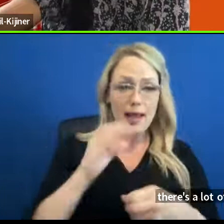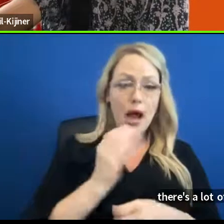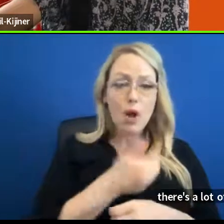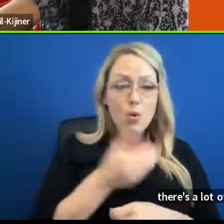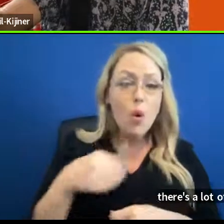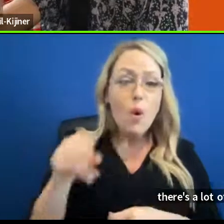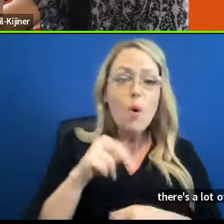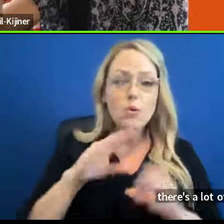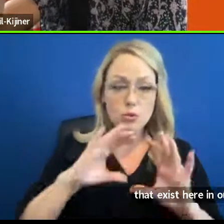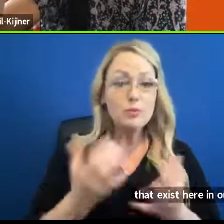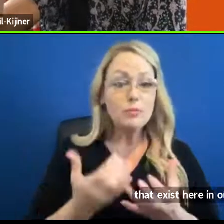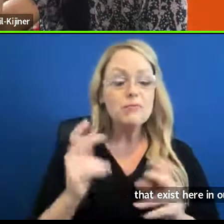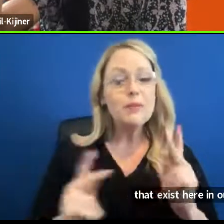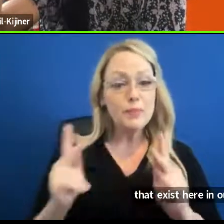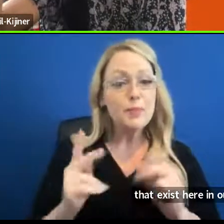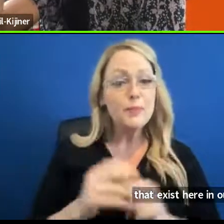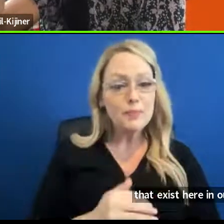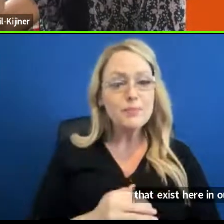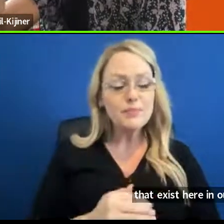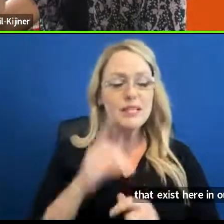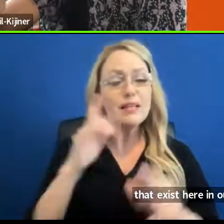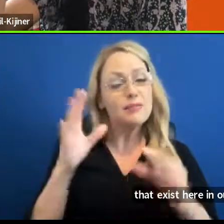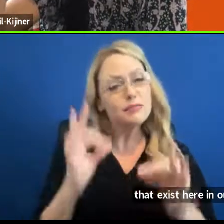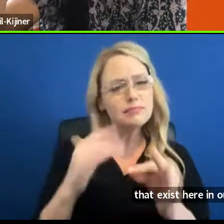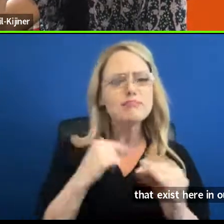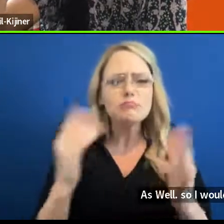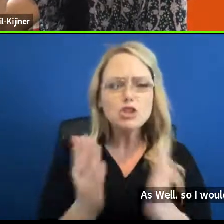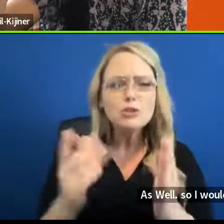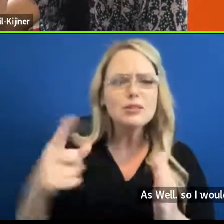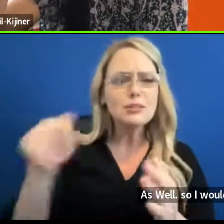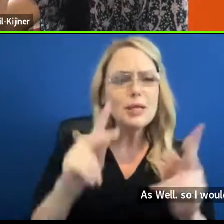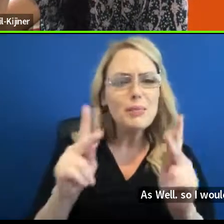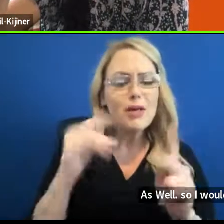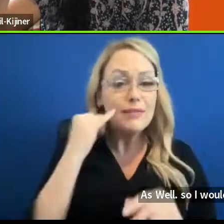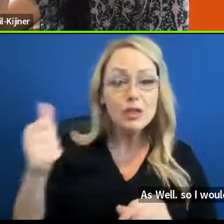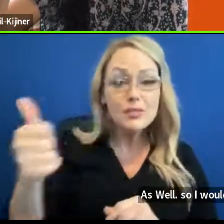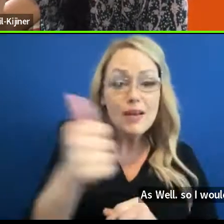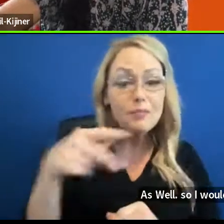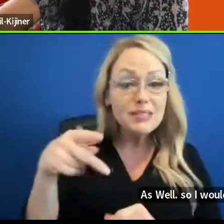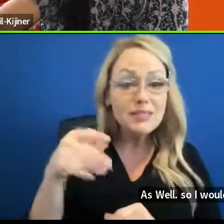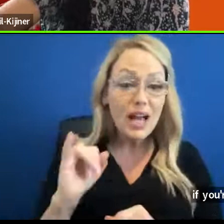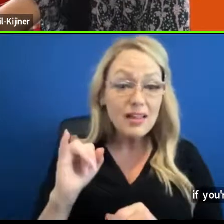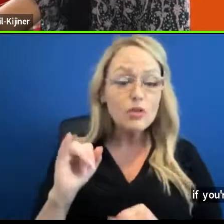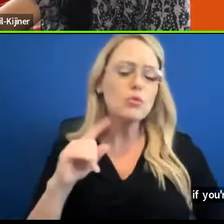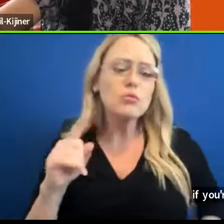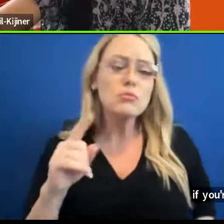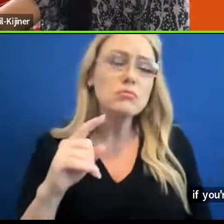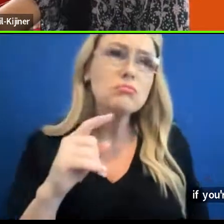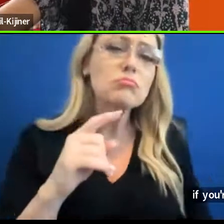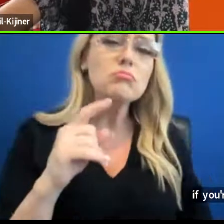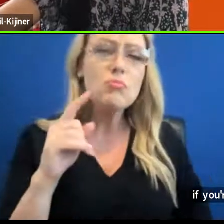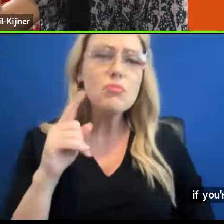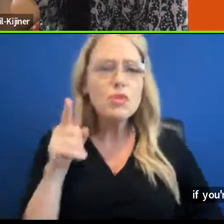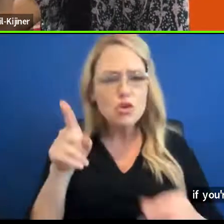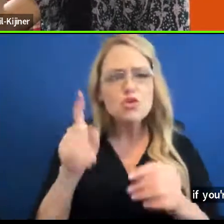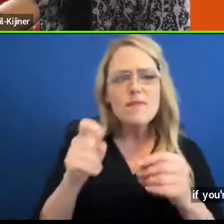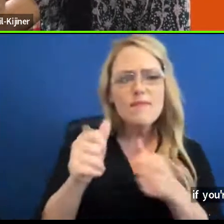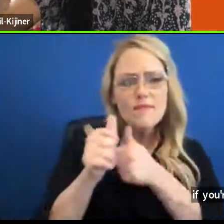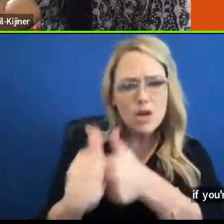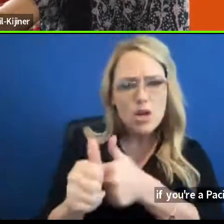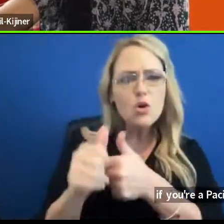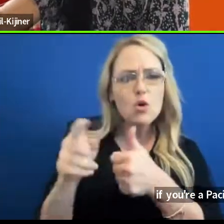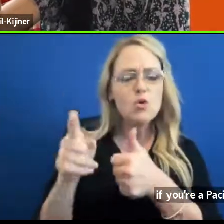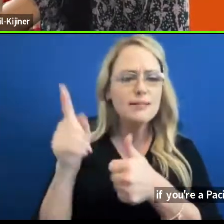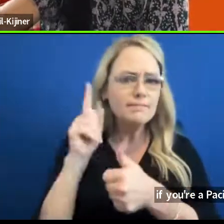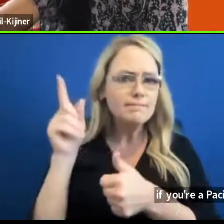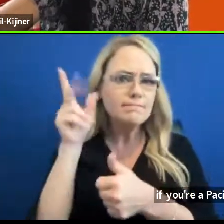well. So I would definitely encourage folks, you know, if you're a Pacific Islander, to really start following that Pacific regional news, because there's a lot of